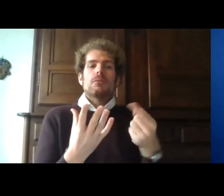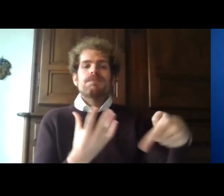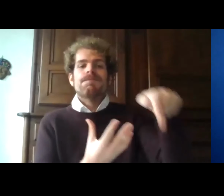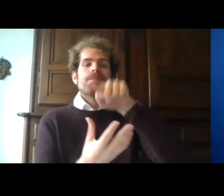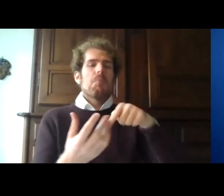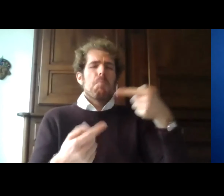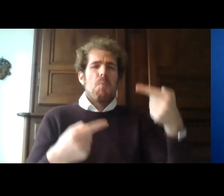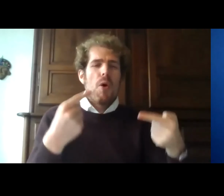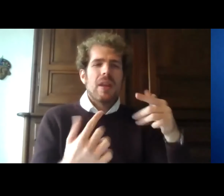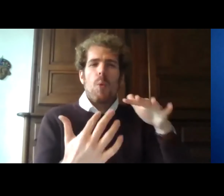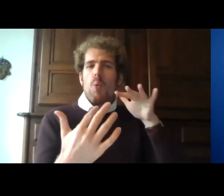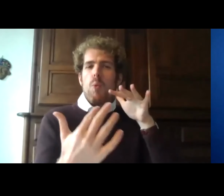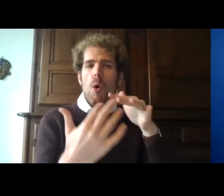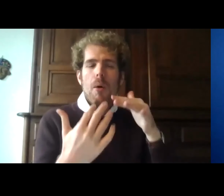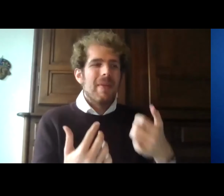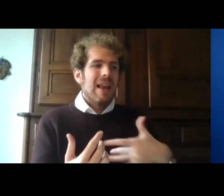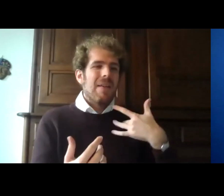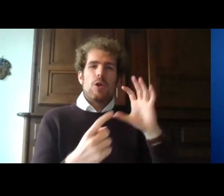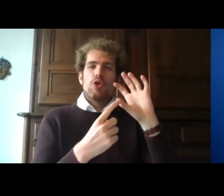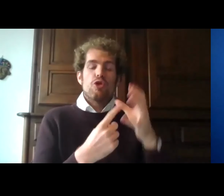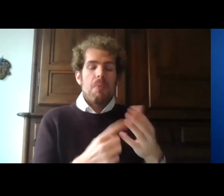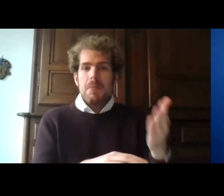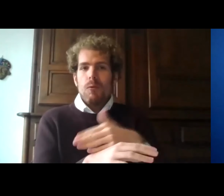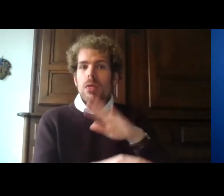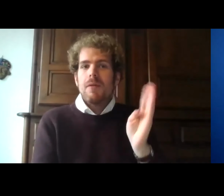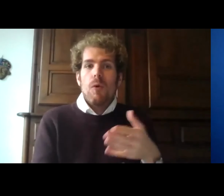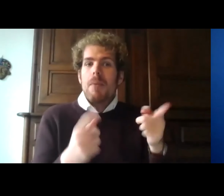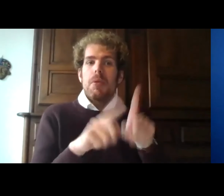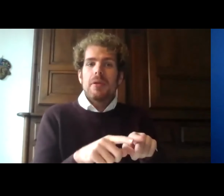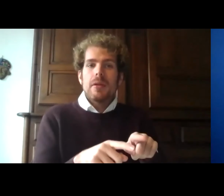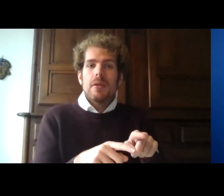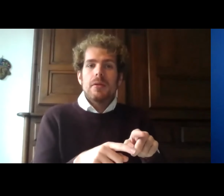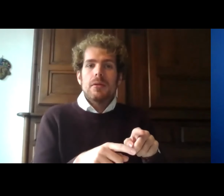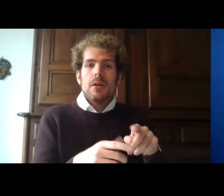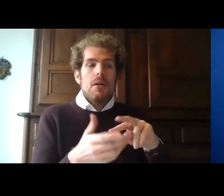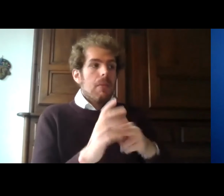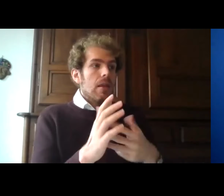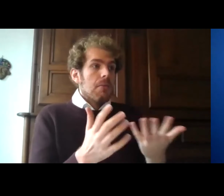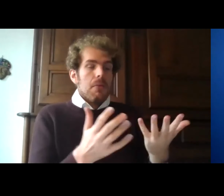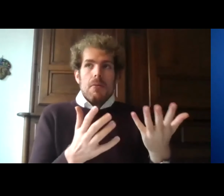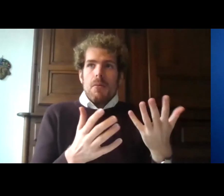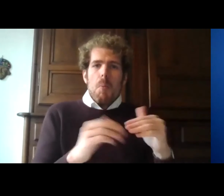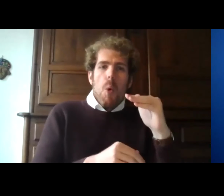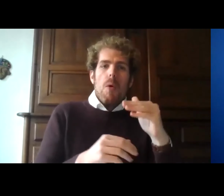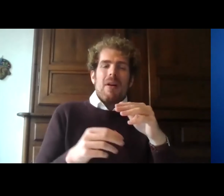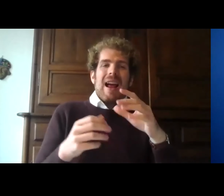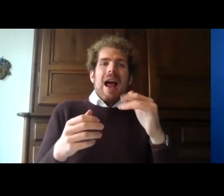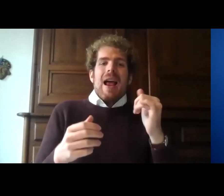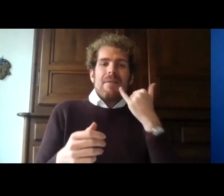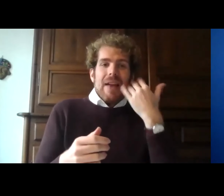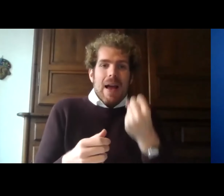on television. And it was the first time that deaf people were finally able to understand what was happening in the world in various places, what the news